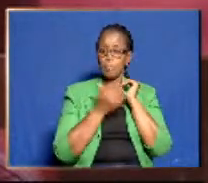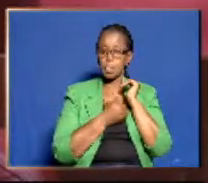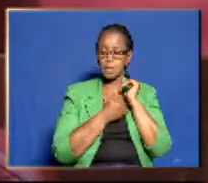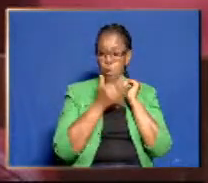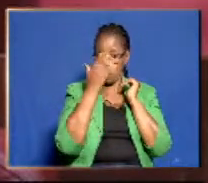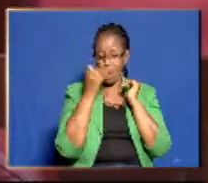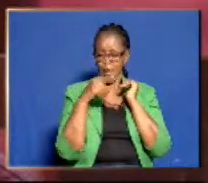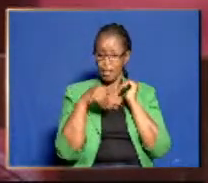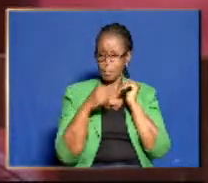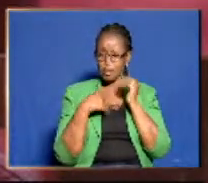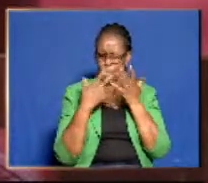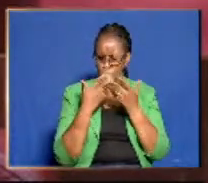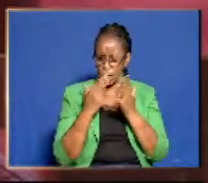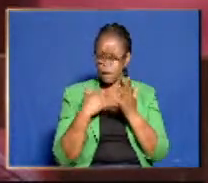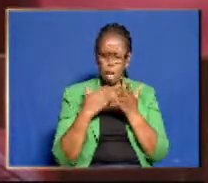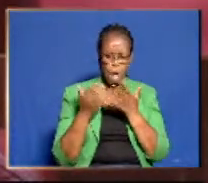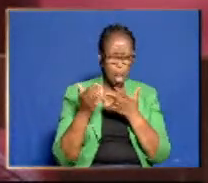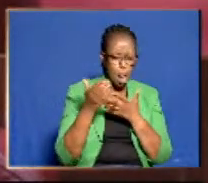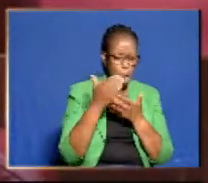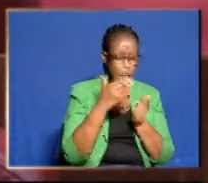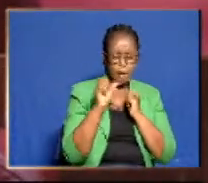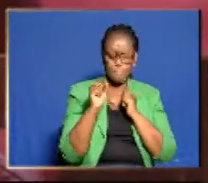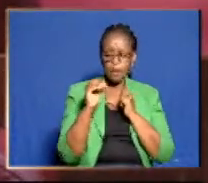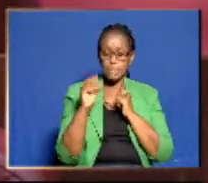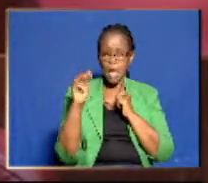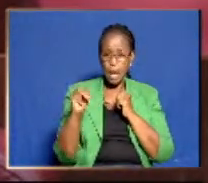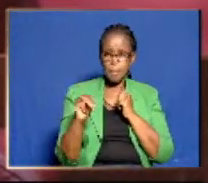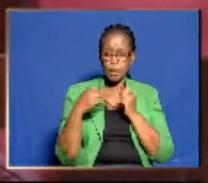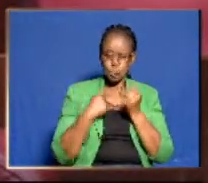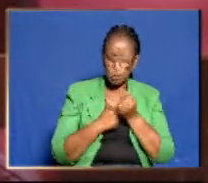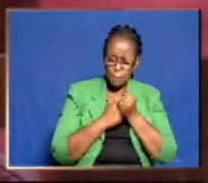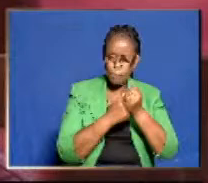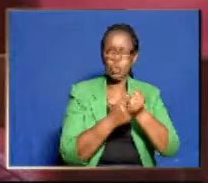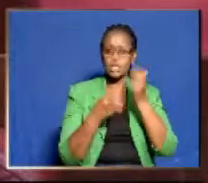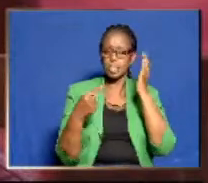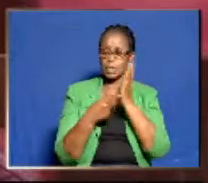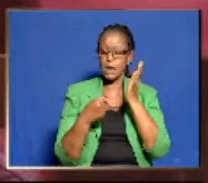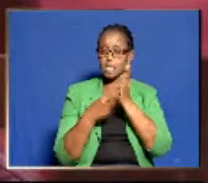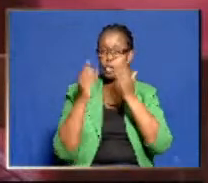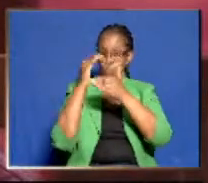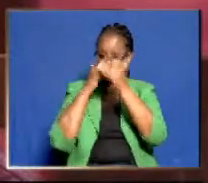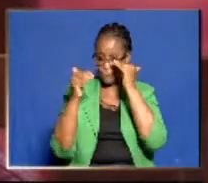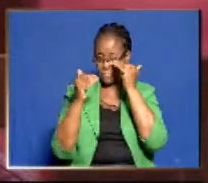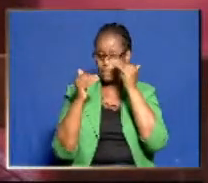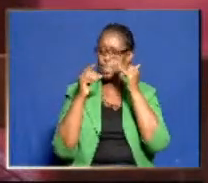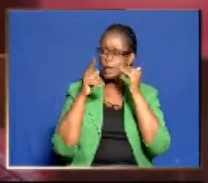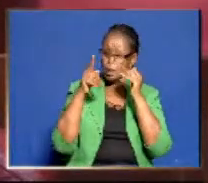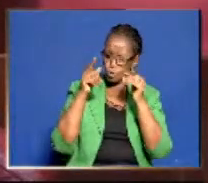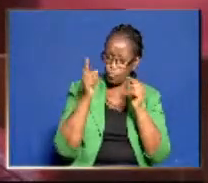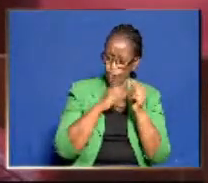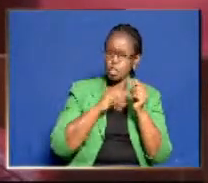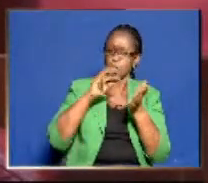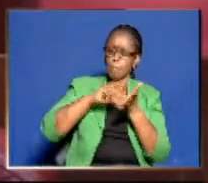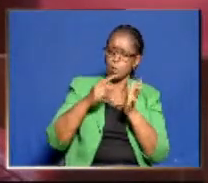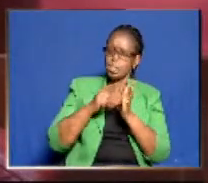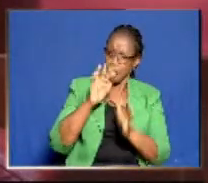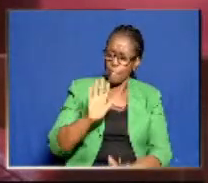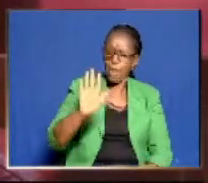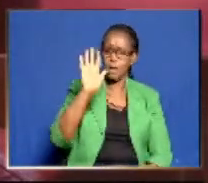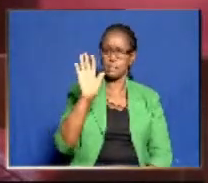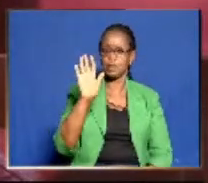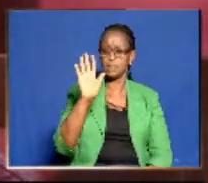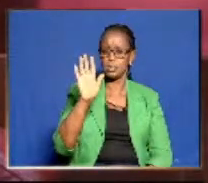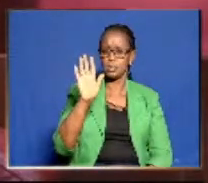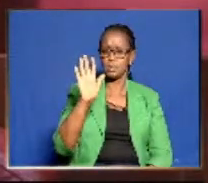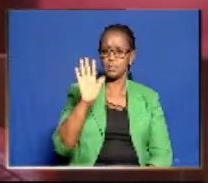raise around 50 million shillings to support Taita Taveta University to finish their project,